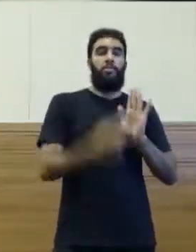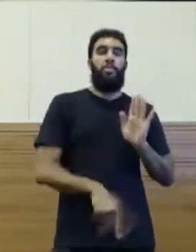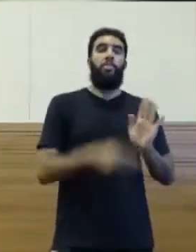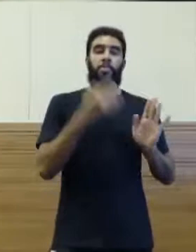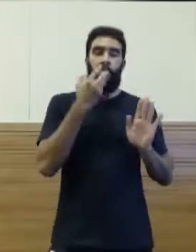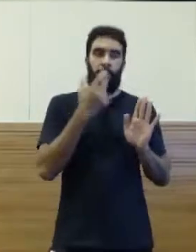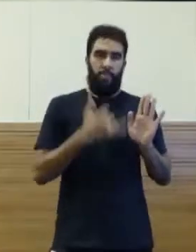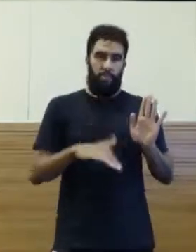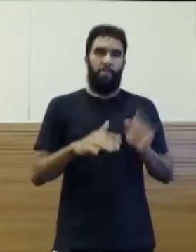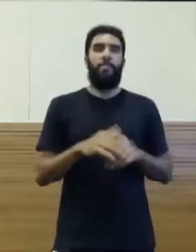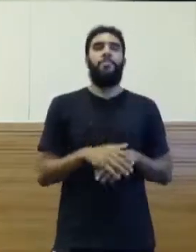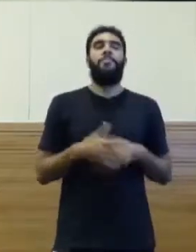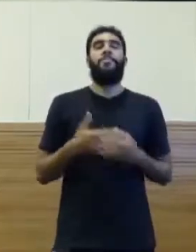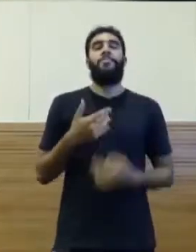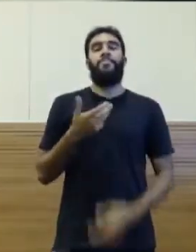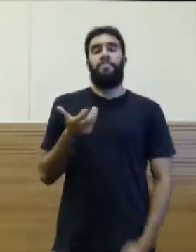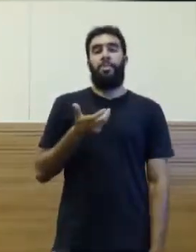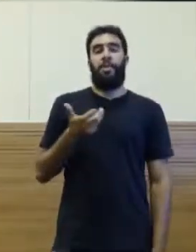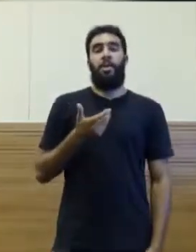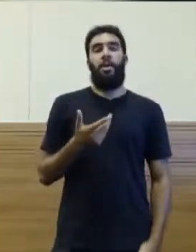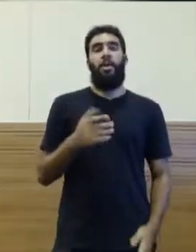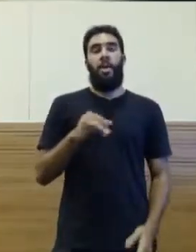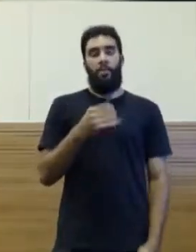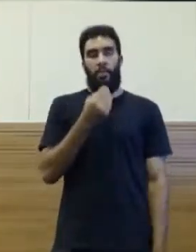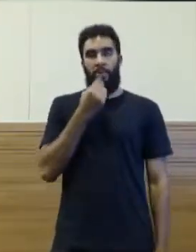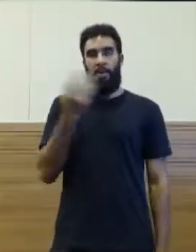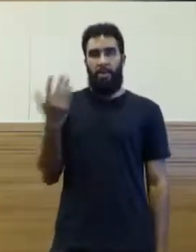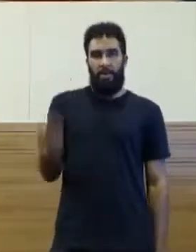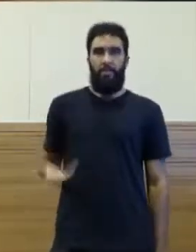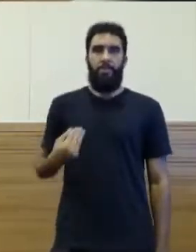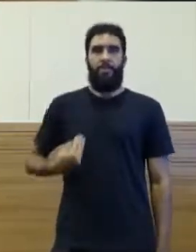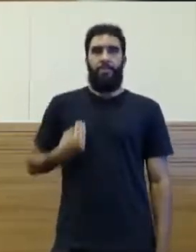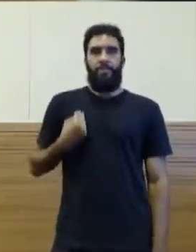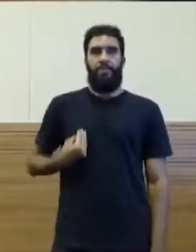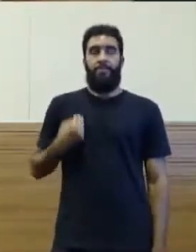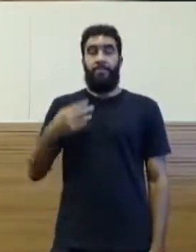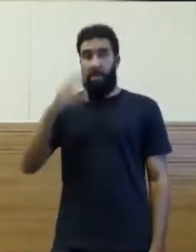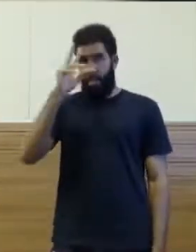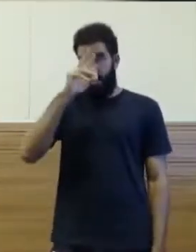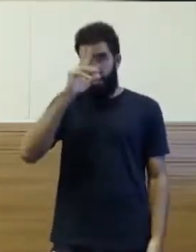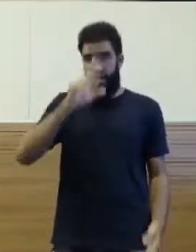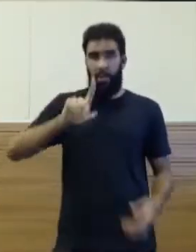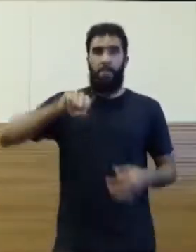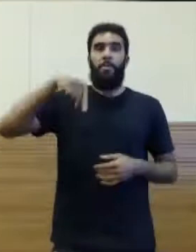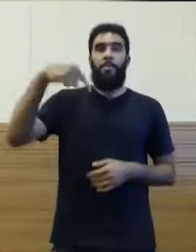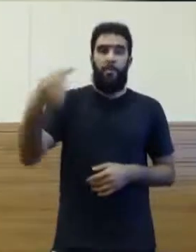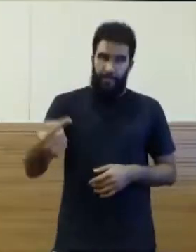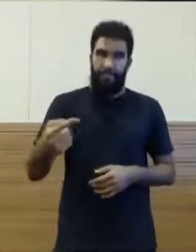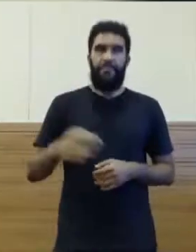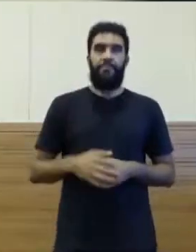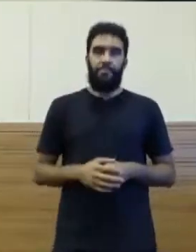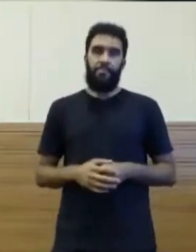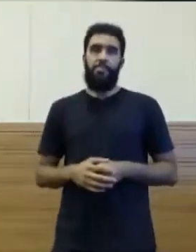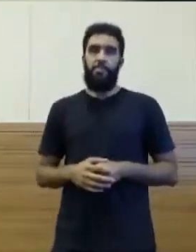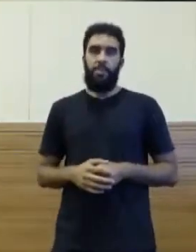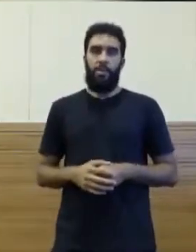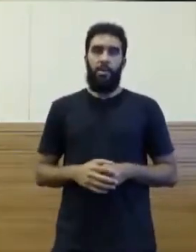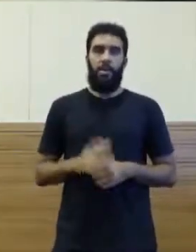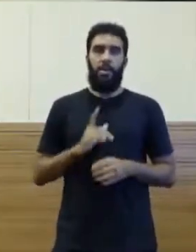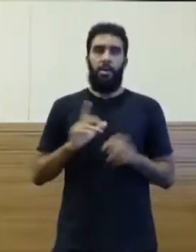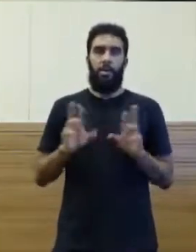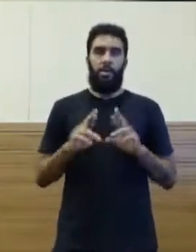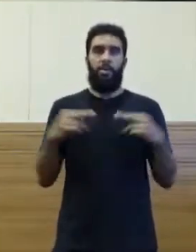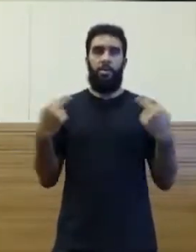creating this guide. And I would like to take advantage of her presence here and to say that